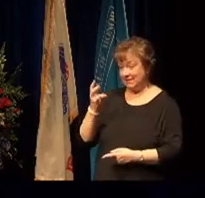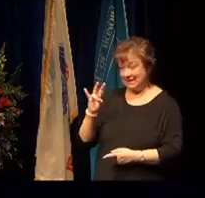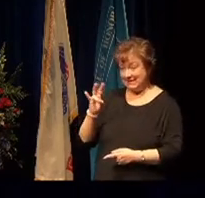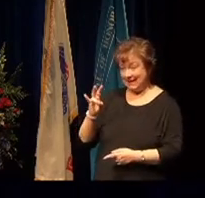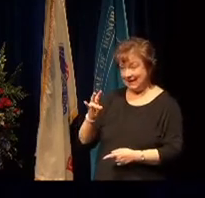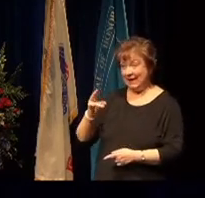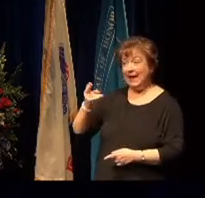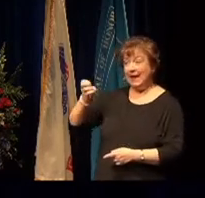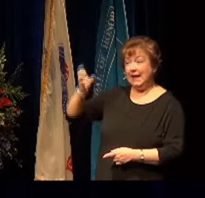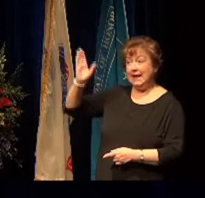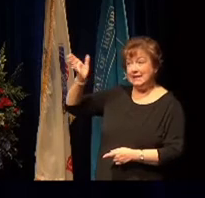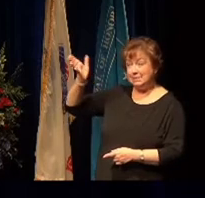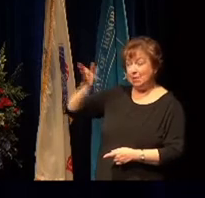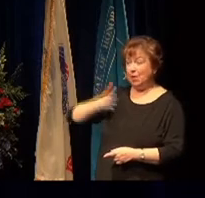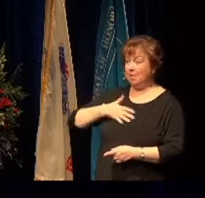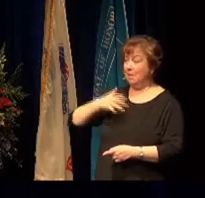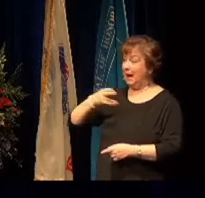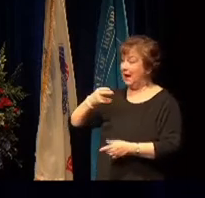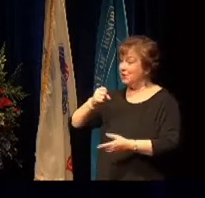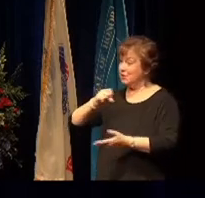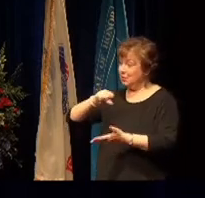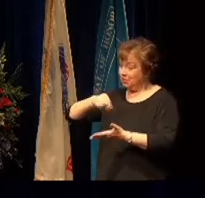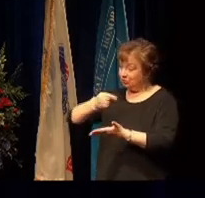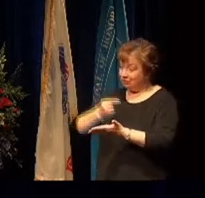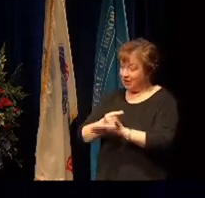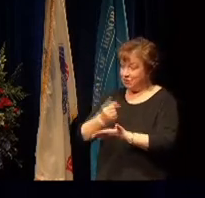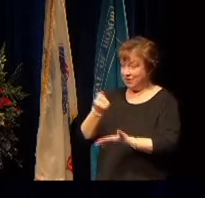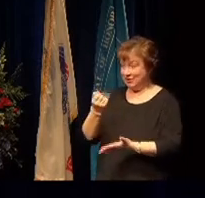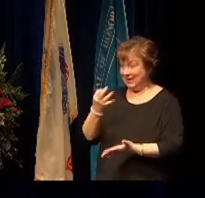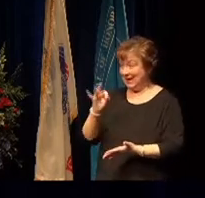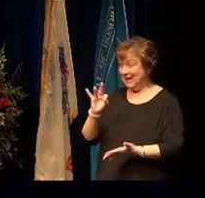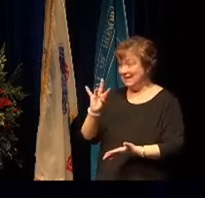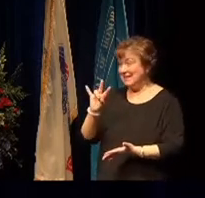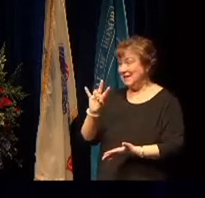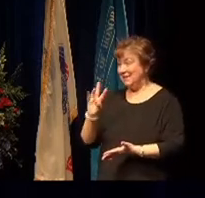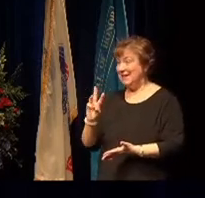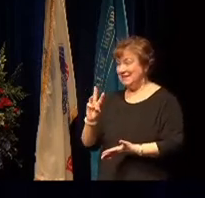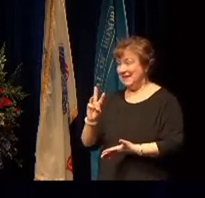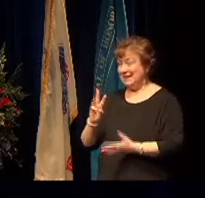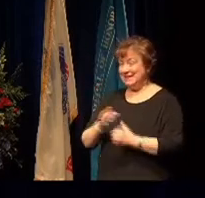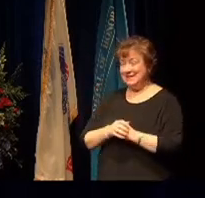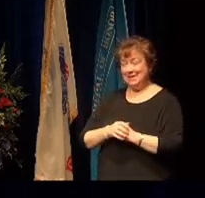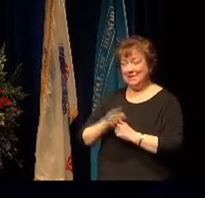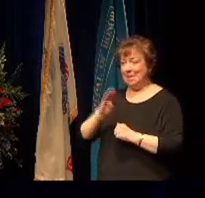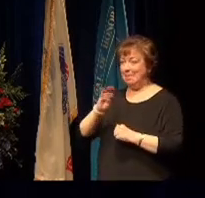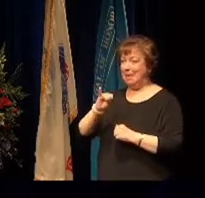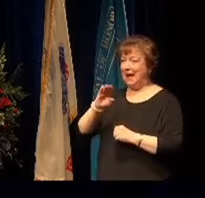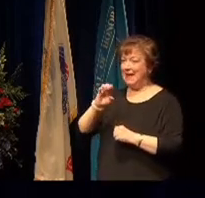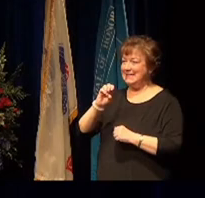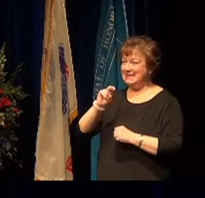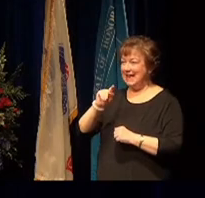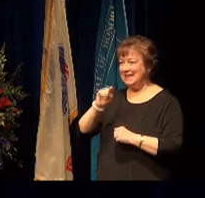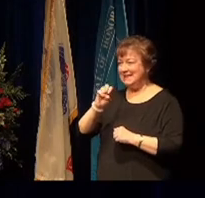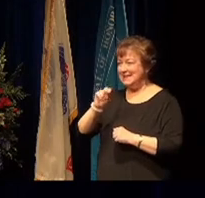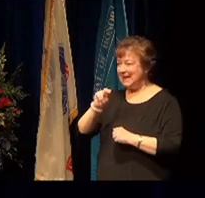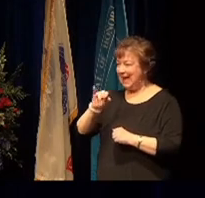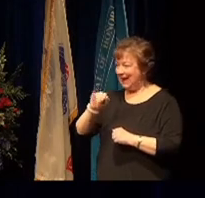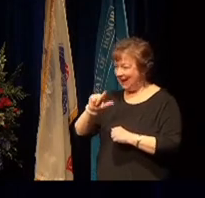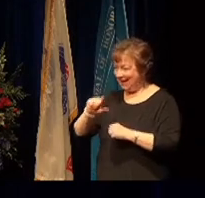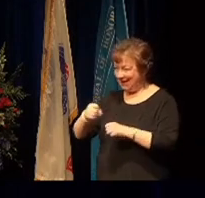my high school graduation in 1976, bicentennial year. He married my husband and